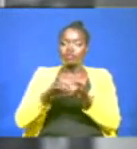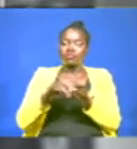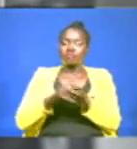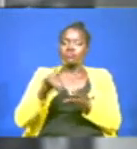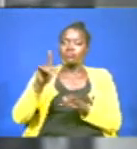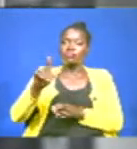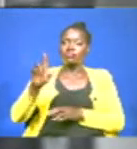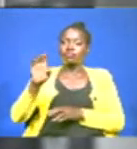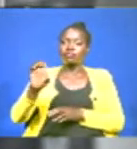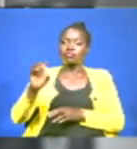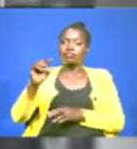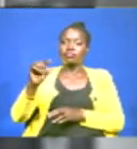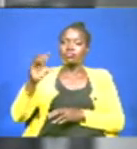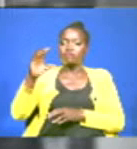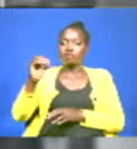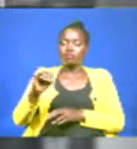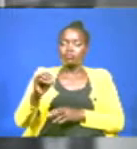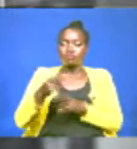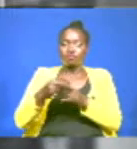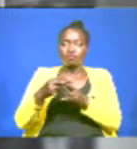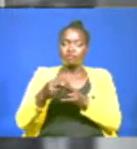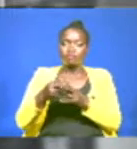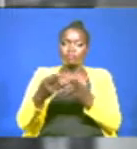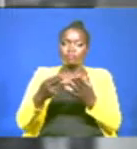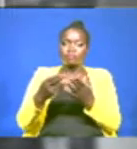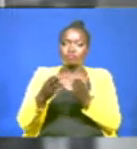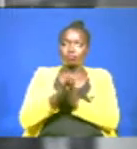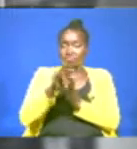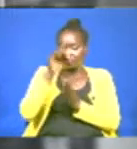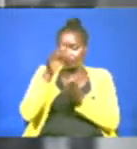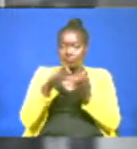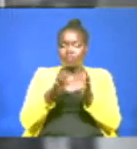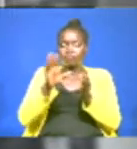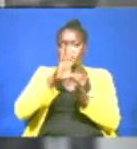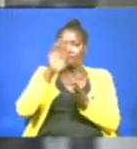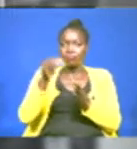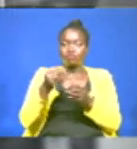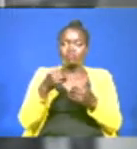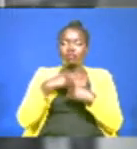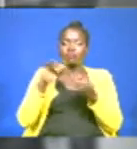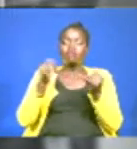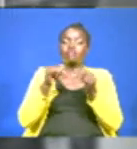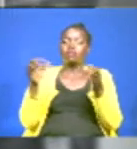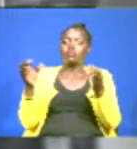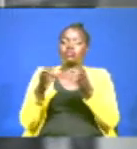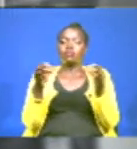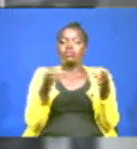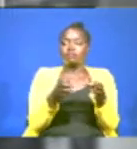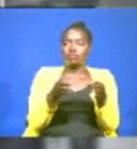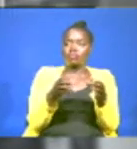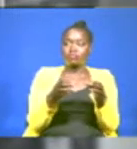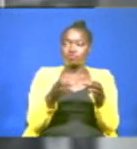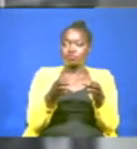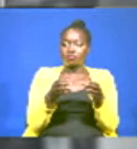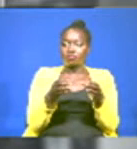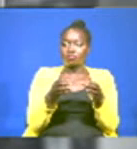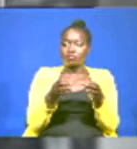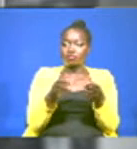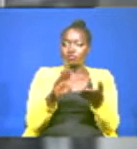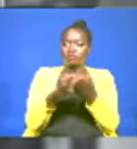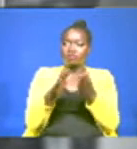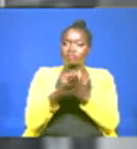LegCo, and soon the colonial government would allow Africans to set up new political parties. Gishuru became